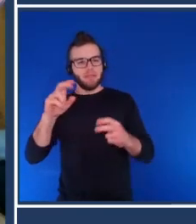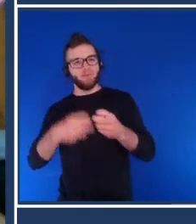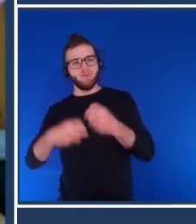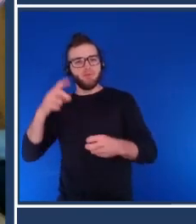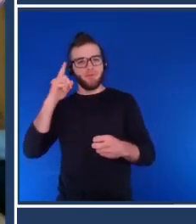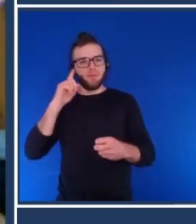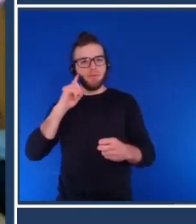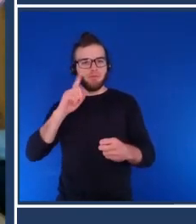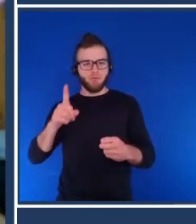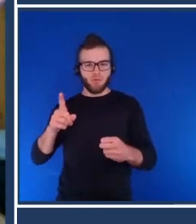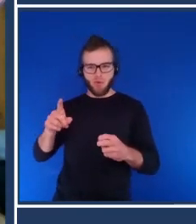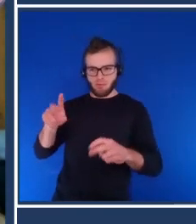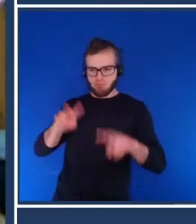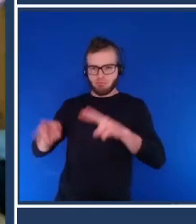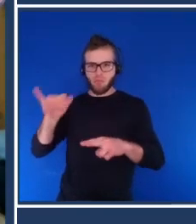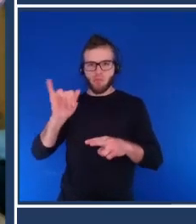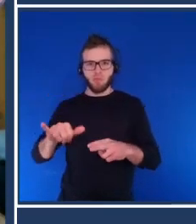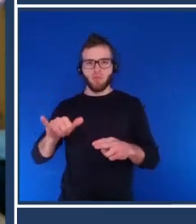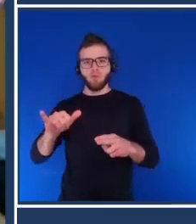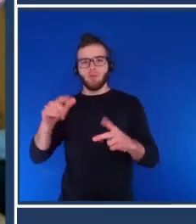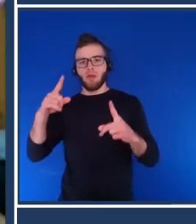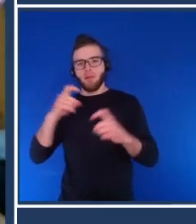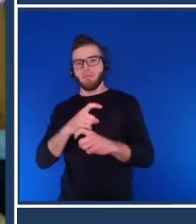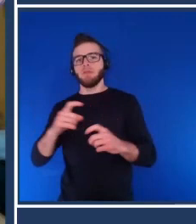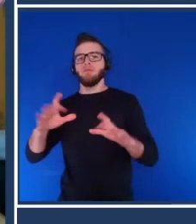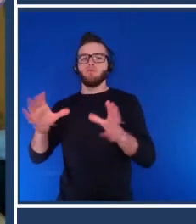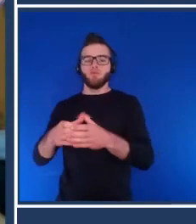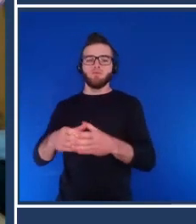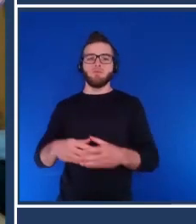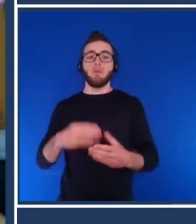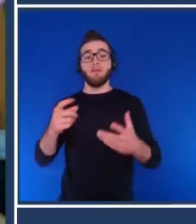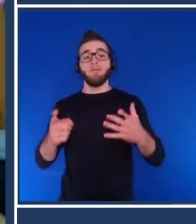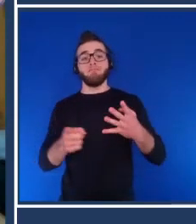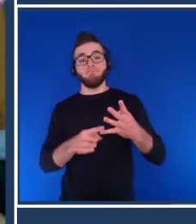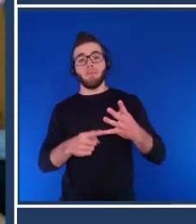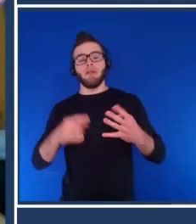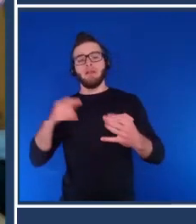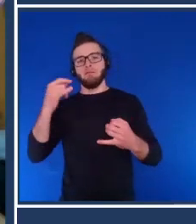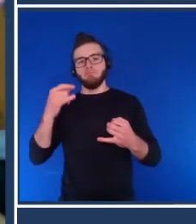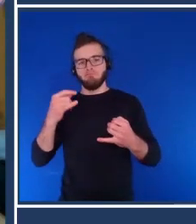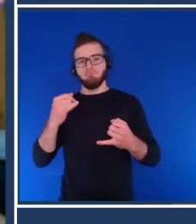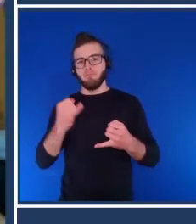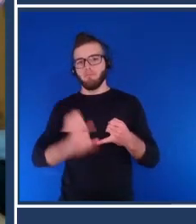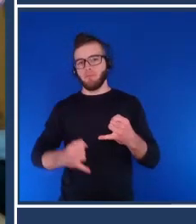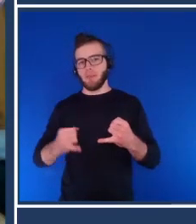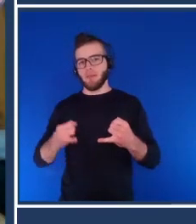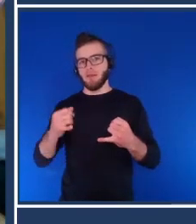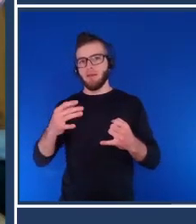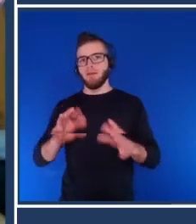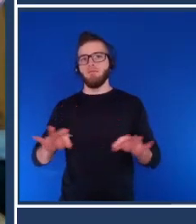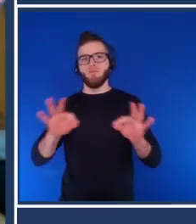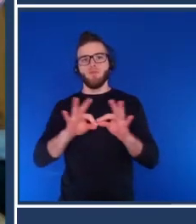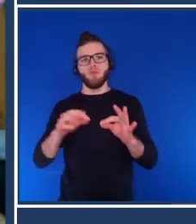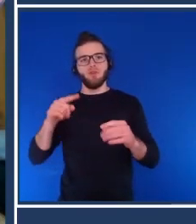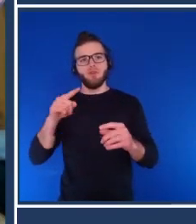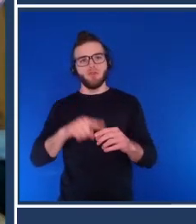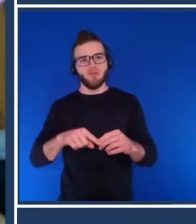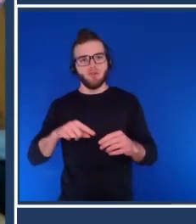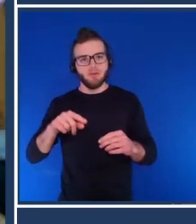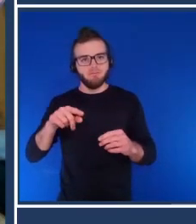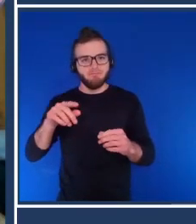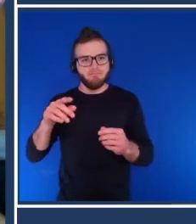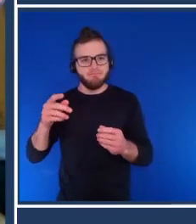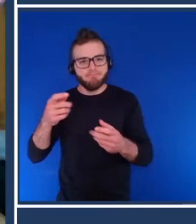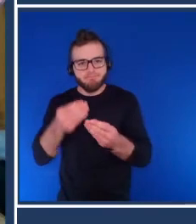And finally, it's important to innovate new modeling, bias mitigation, and error measurement techniques in order to address any shortcomings